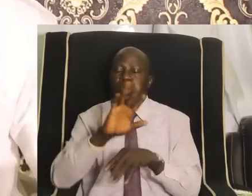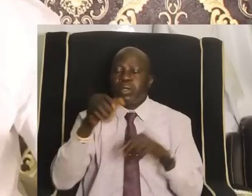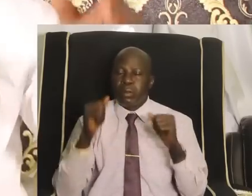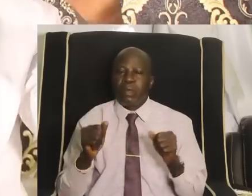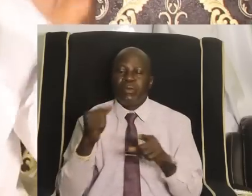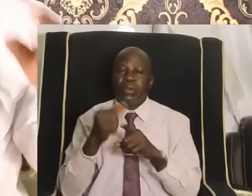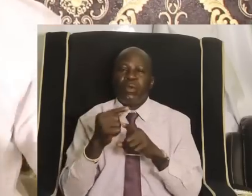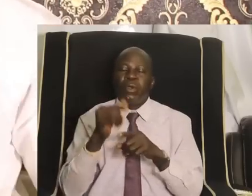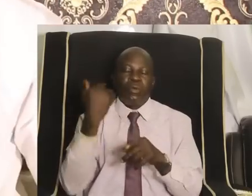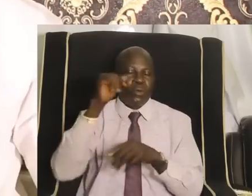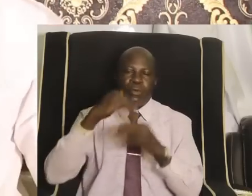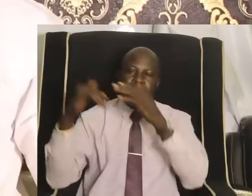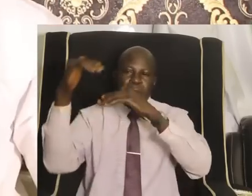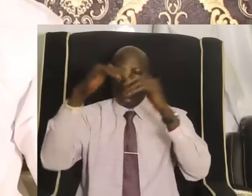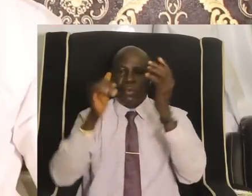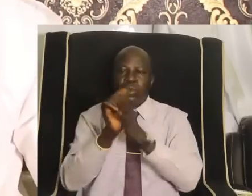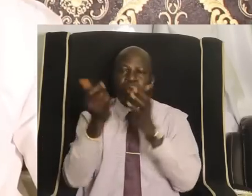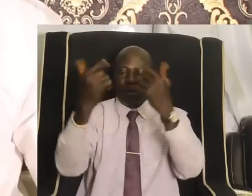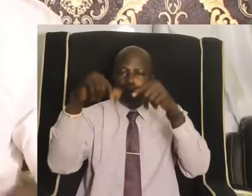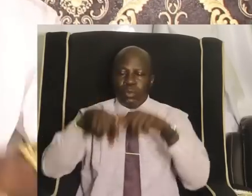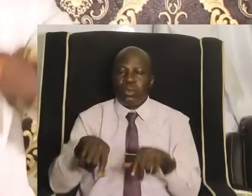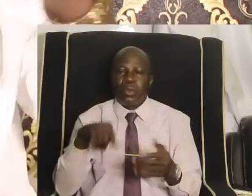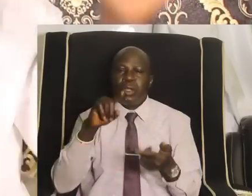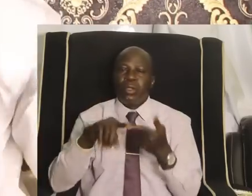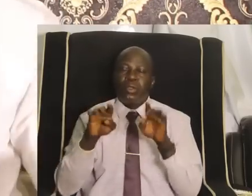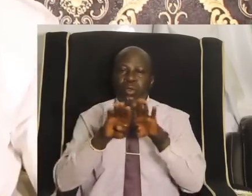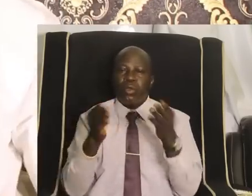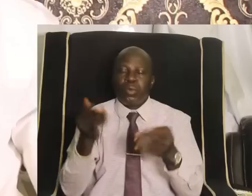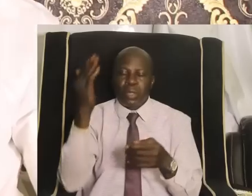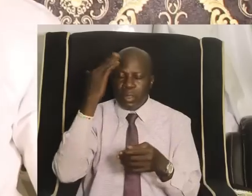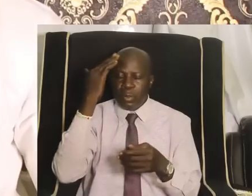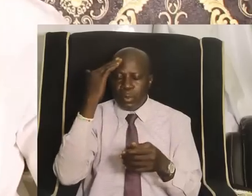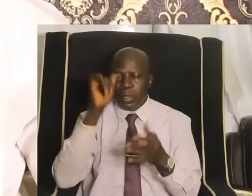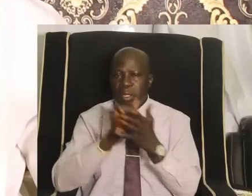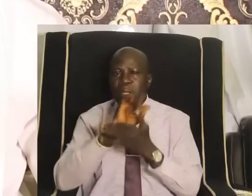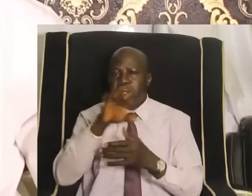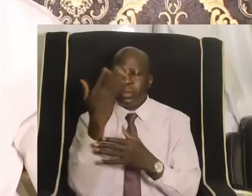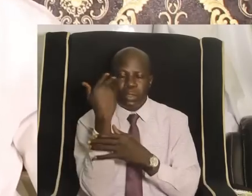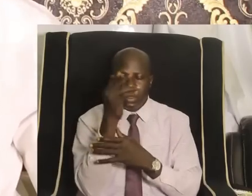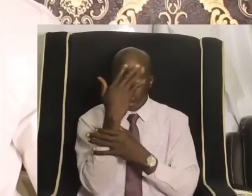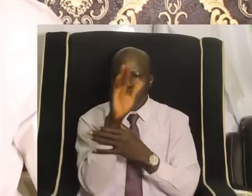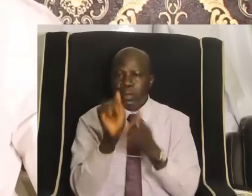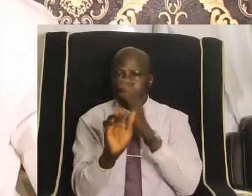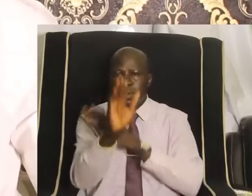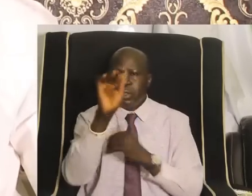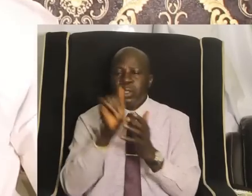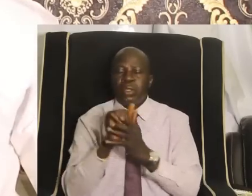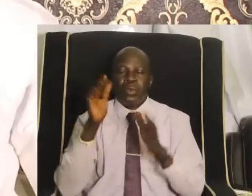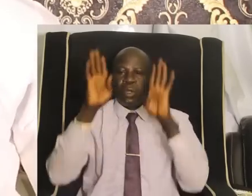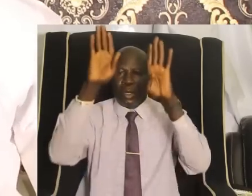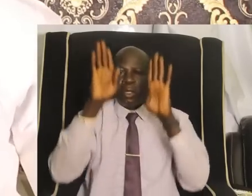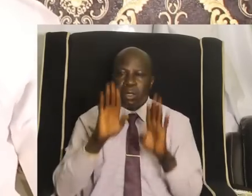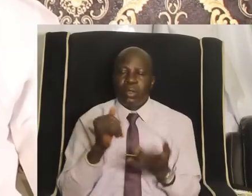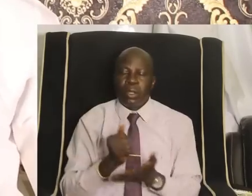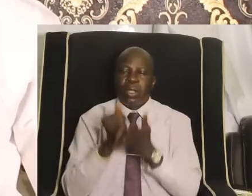your powerful word lati orun wa from heaven yo so kale wa come down o su wa niye open our mentality ko ri owo olorun see the end of ki iyanu ko se miracle